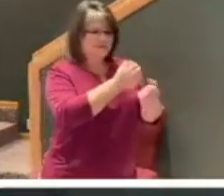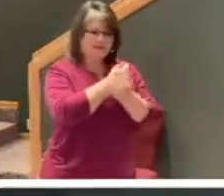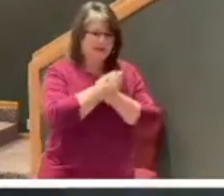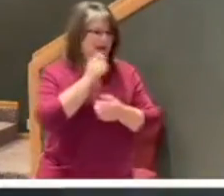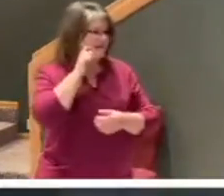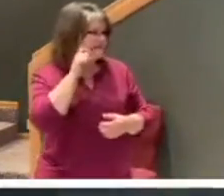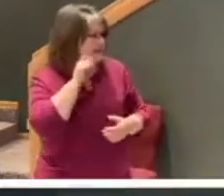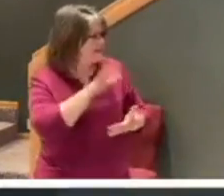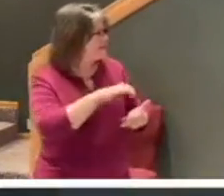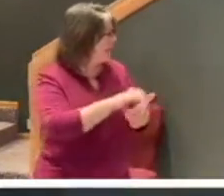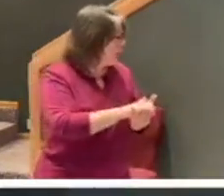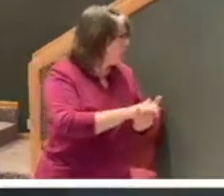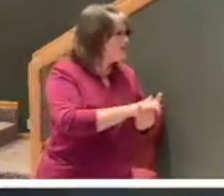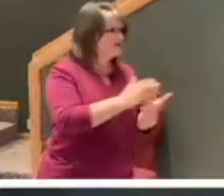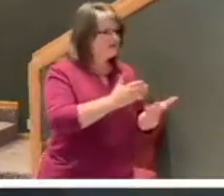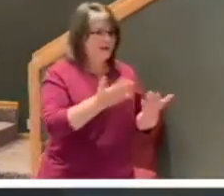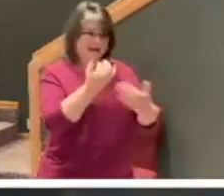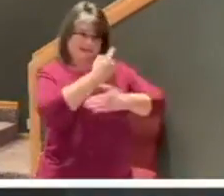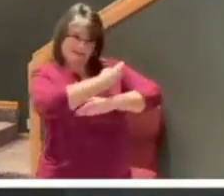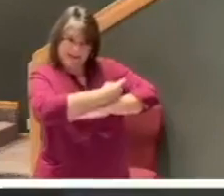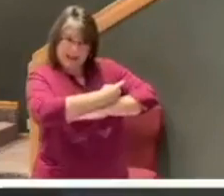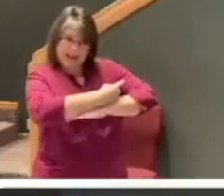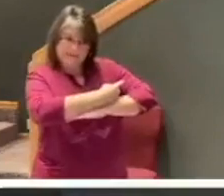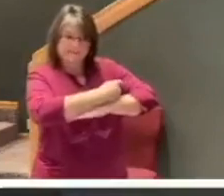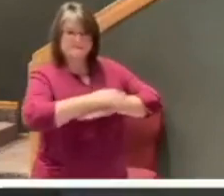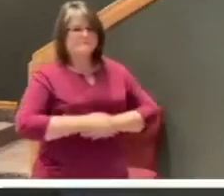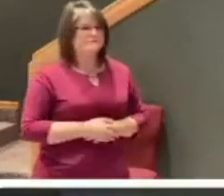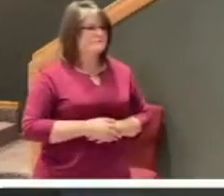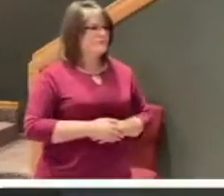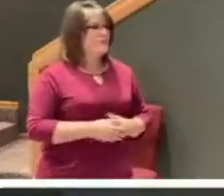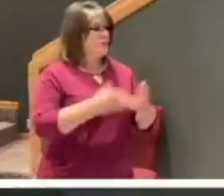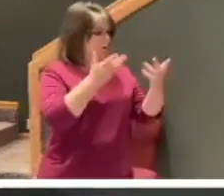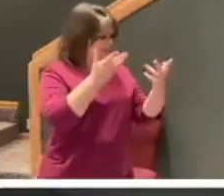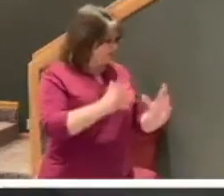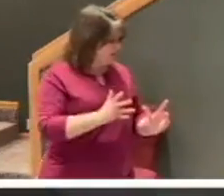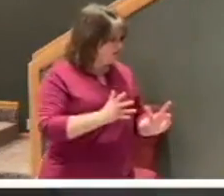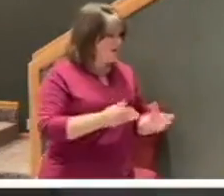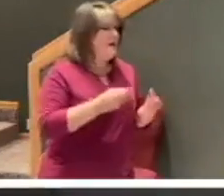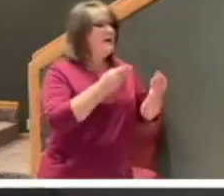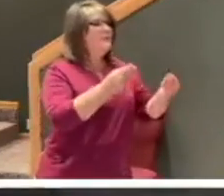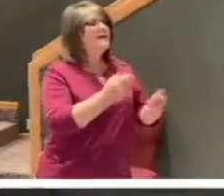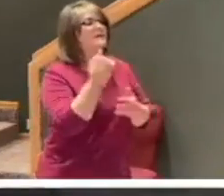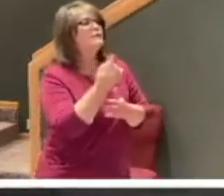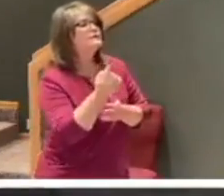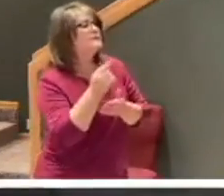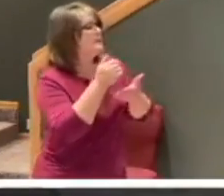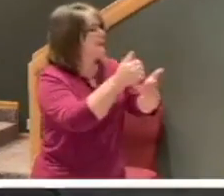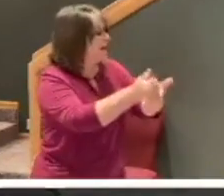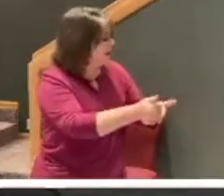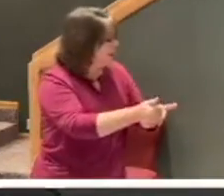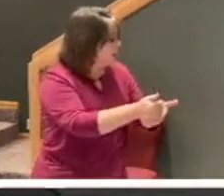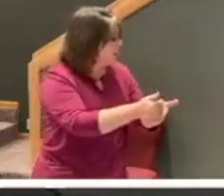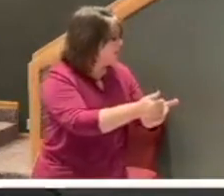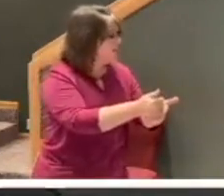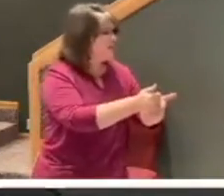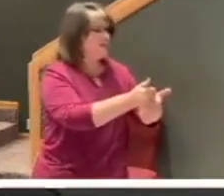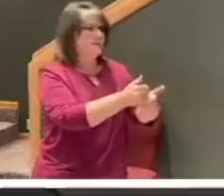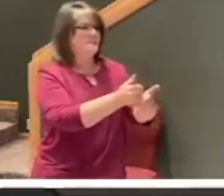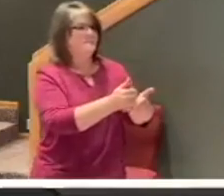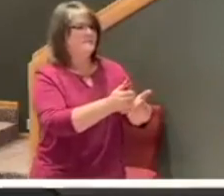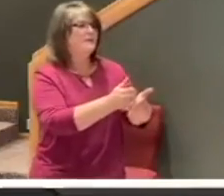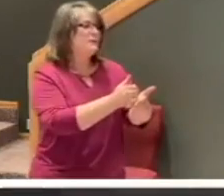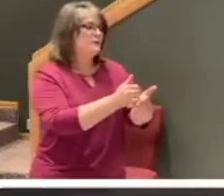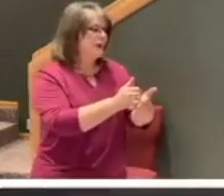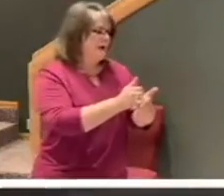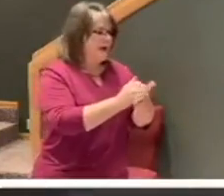sex, marriage. Today, we're going to be wrapping up the series by giving you something that will help help you